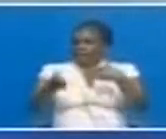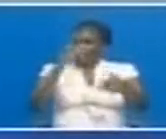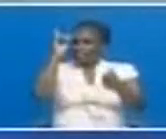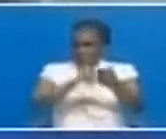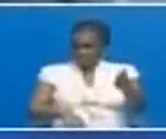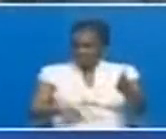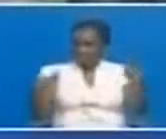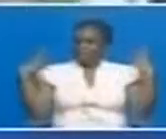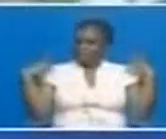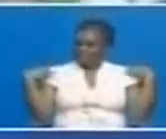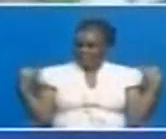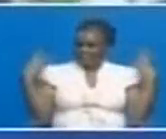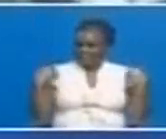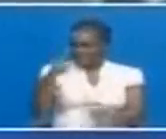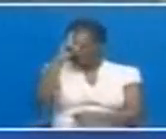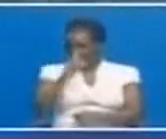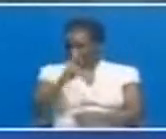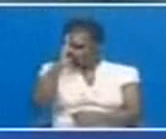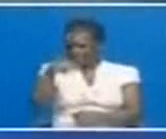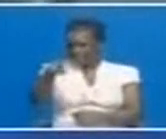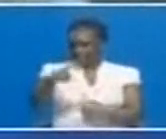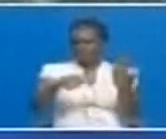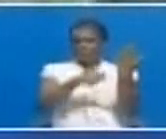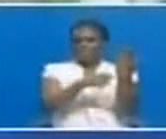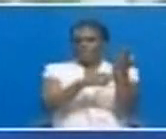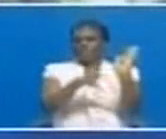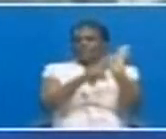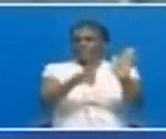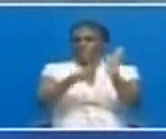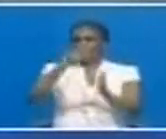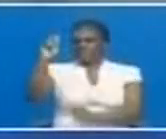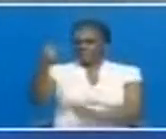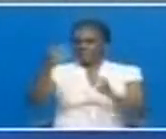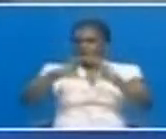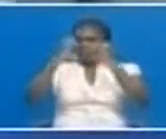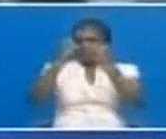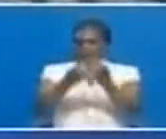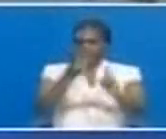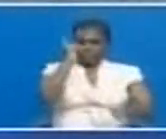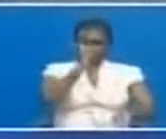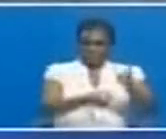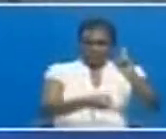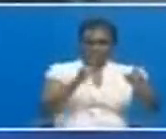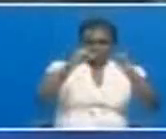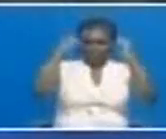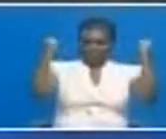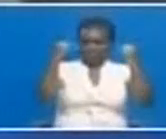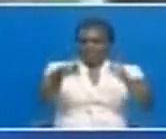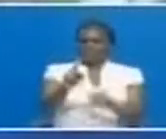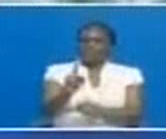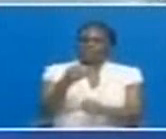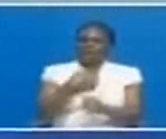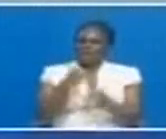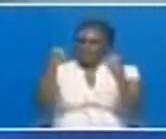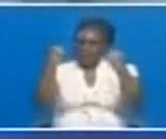of intensive training for the athletes who were named today will be representing Kenya at the World Athletics Championships. The team will have